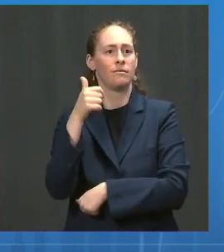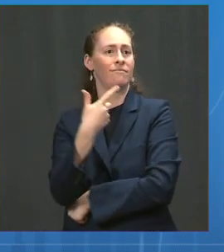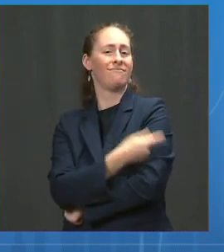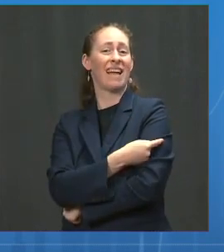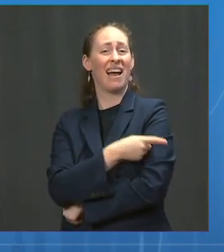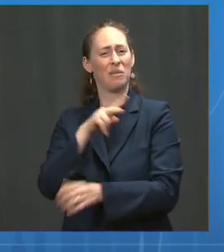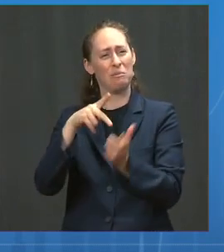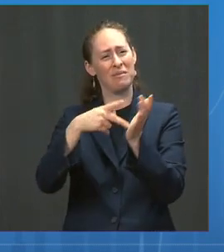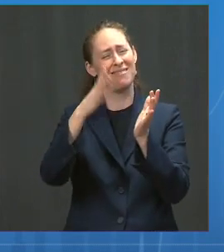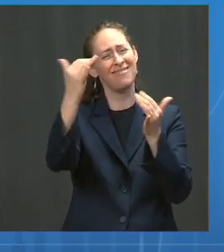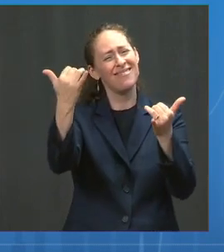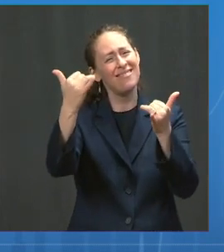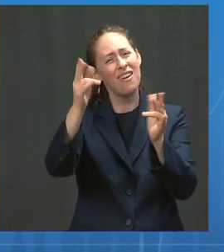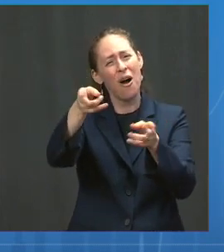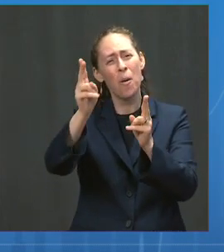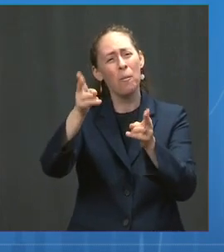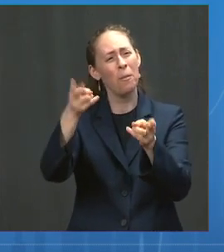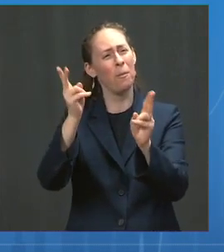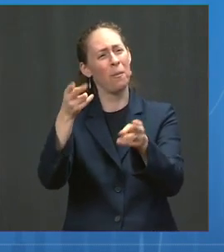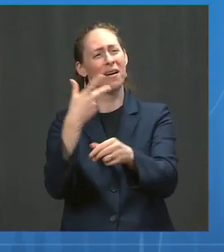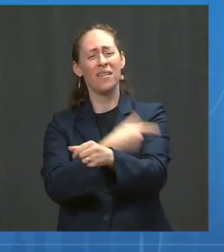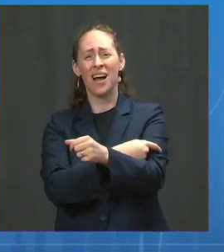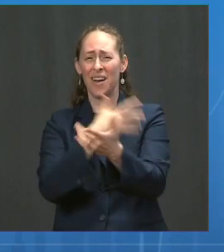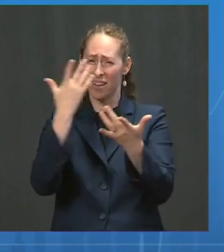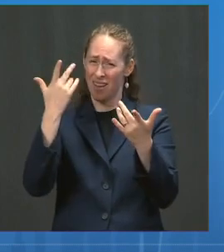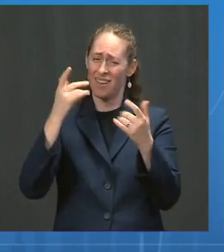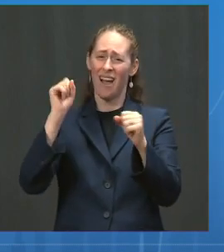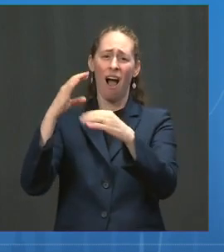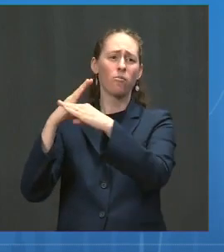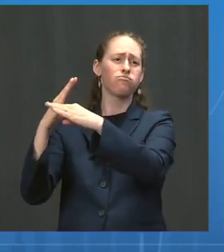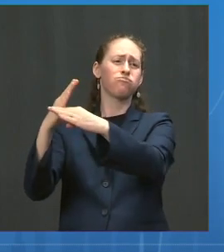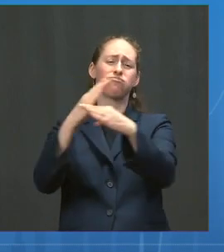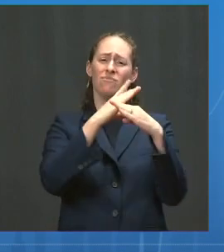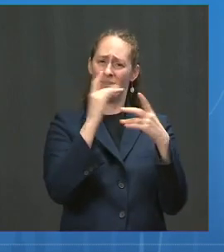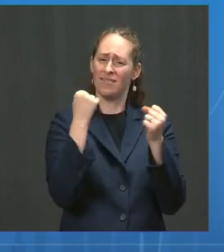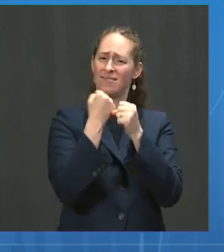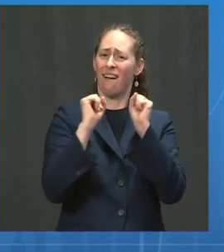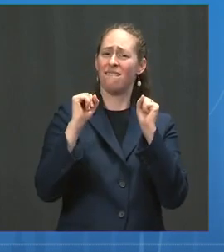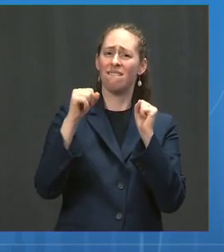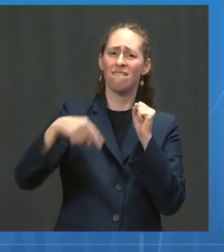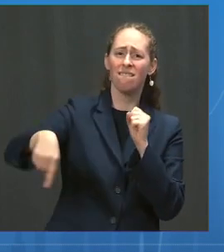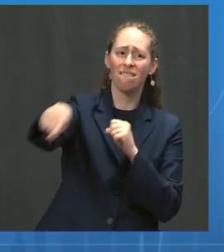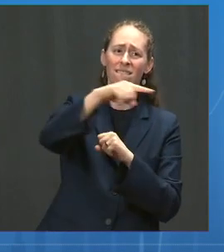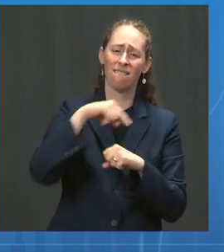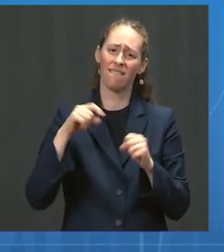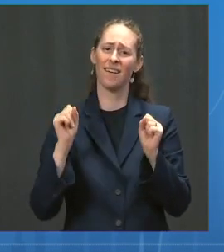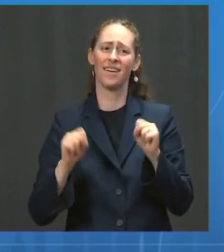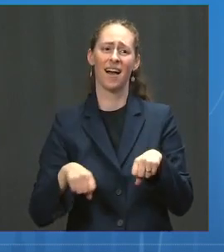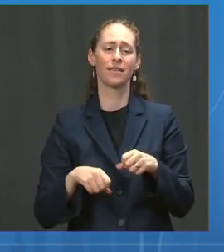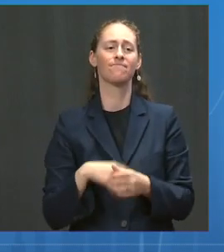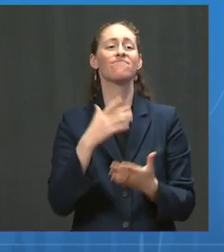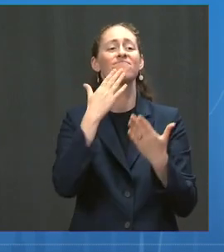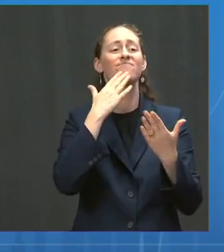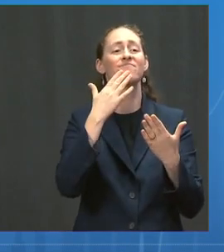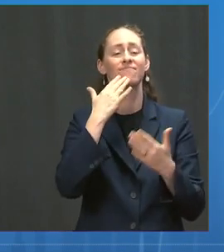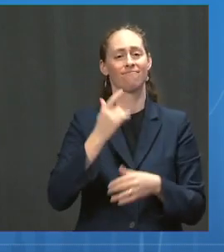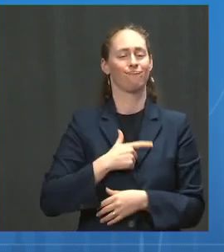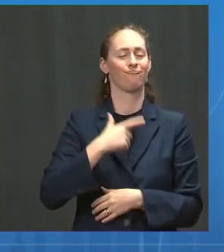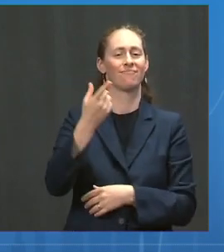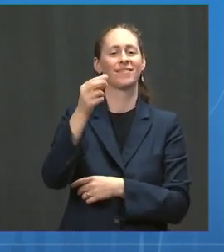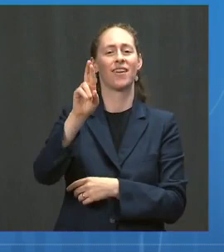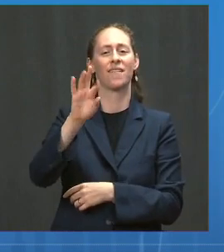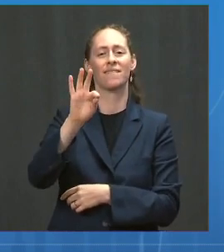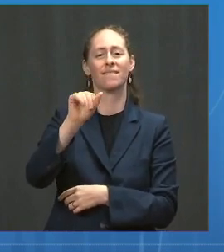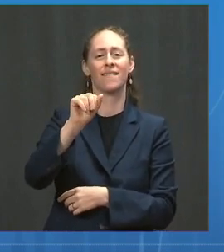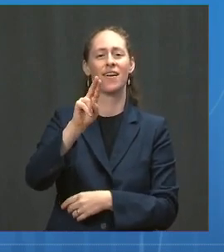vaccinated. We know these vaccines are working, and we know they save lives. Thank you. I'll now turn things over to Dr. Fauci. Thank you